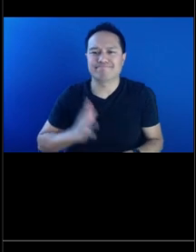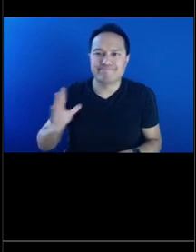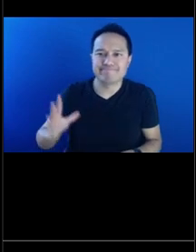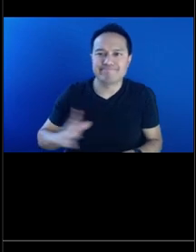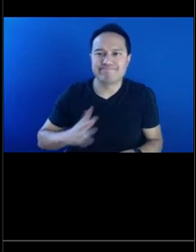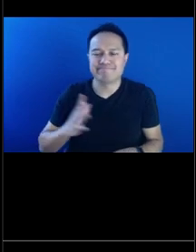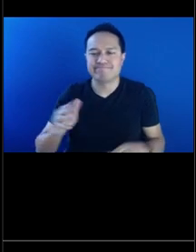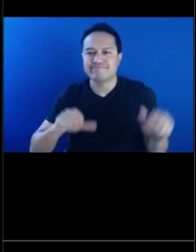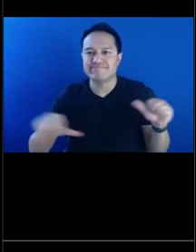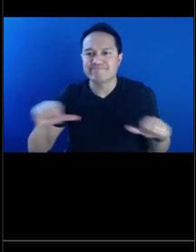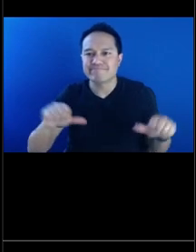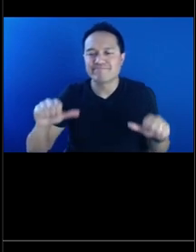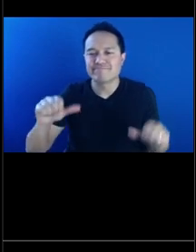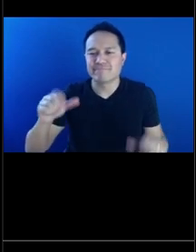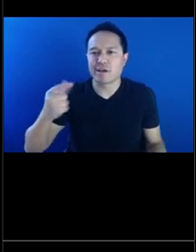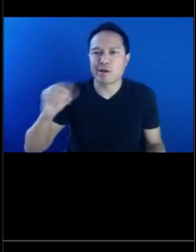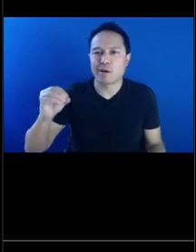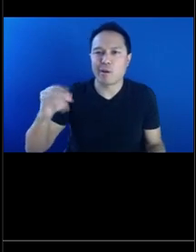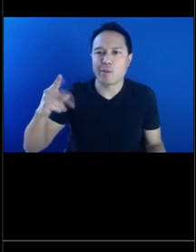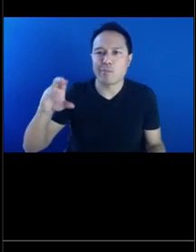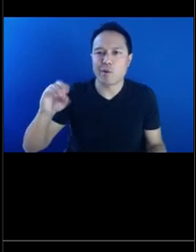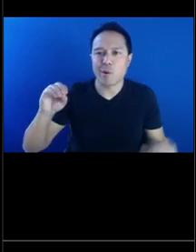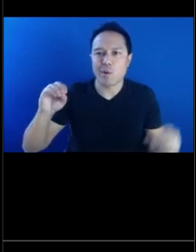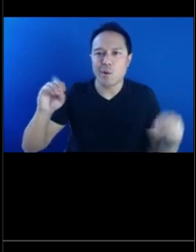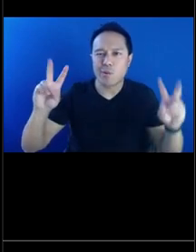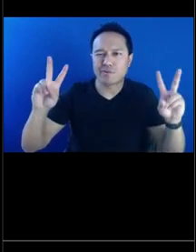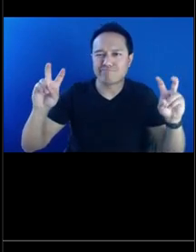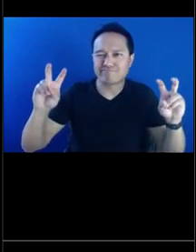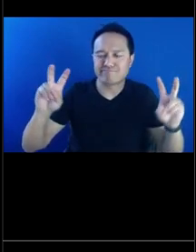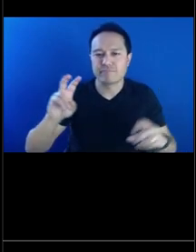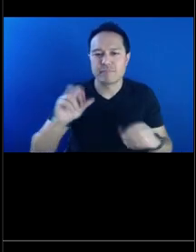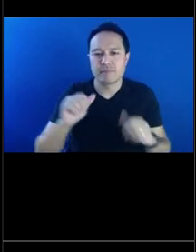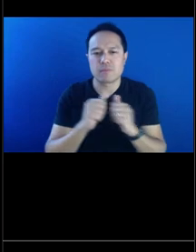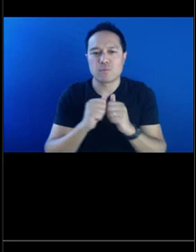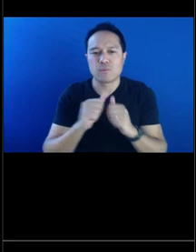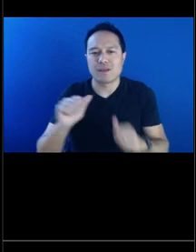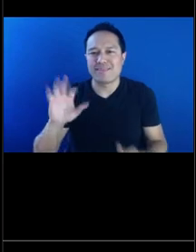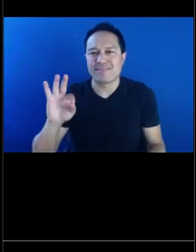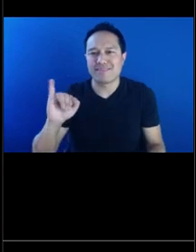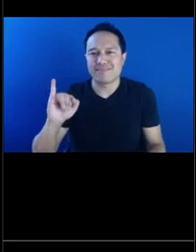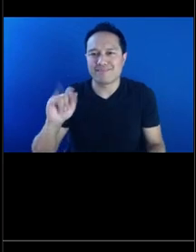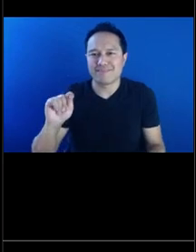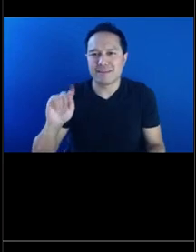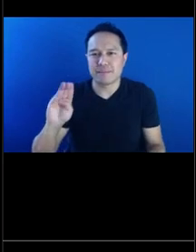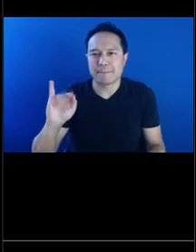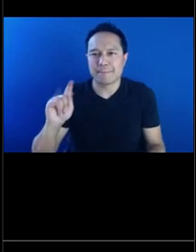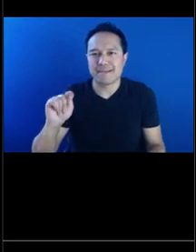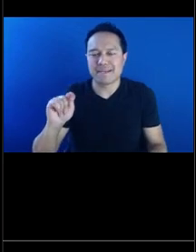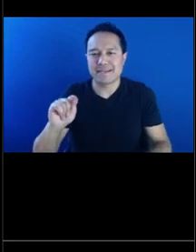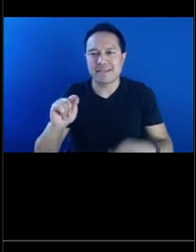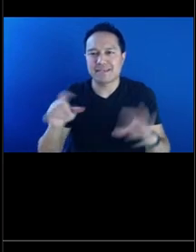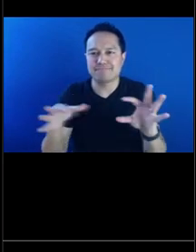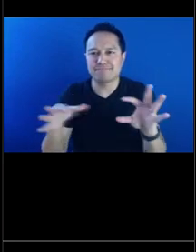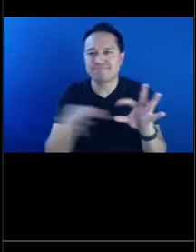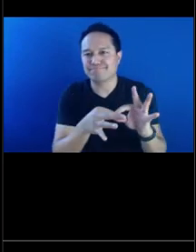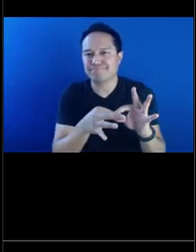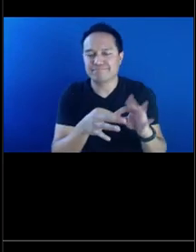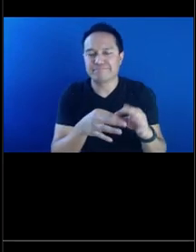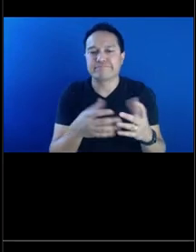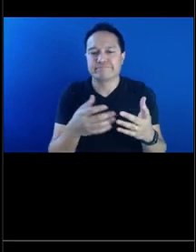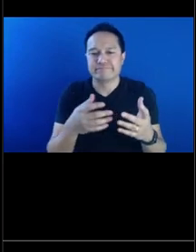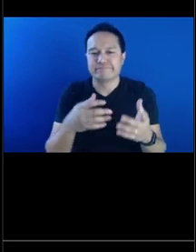GoPro camera with a Fitbit attached that's going to let us see what the monk seals are doing, and also take some measurements about, like,